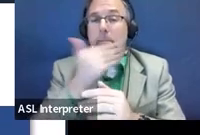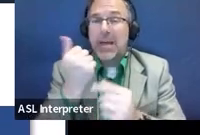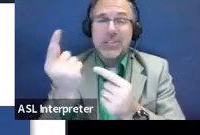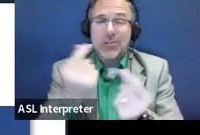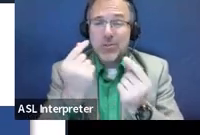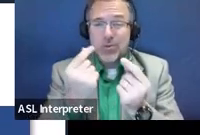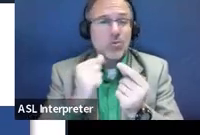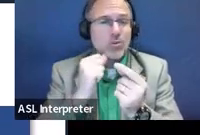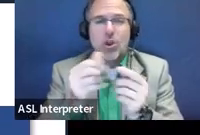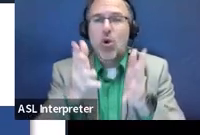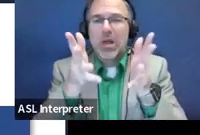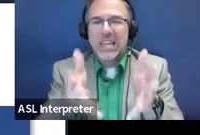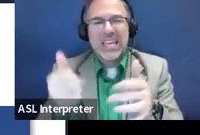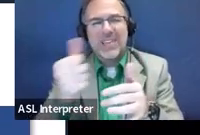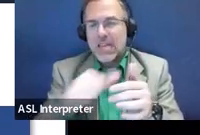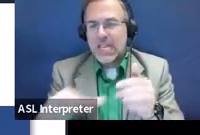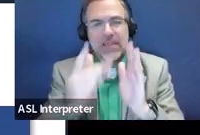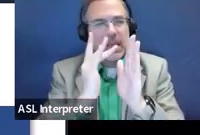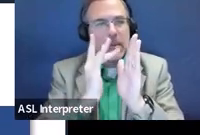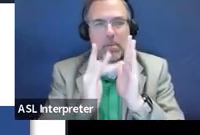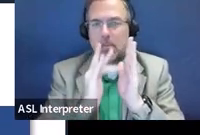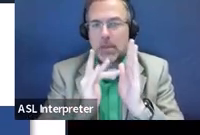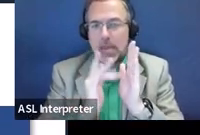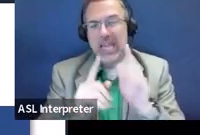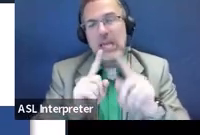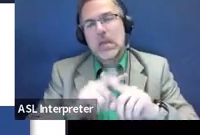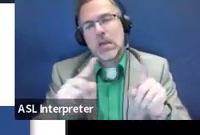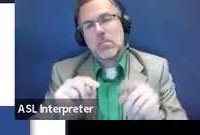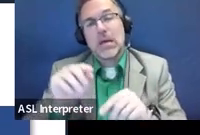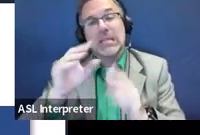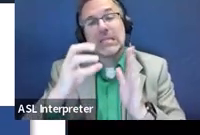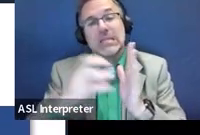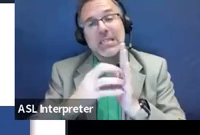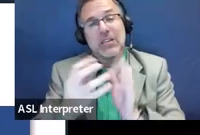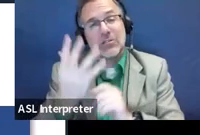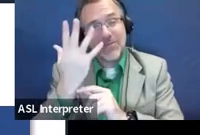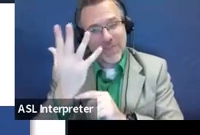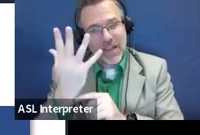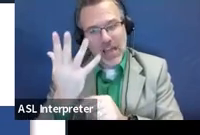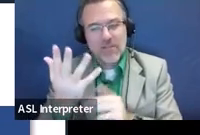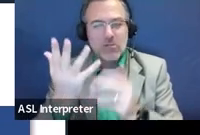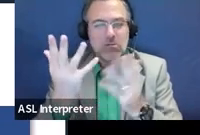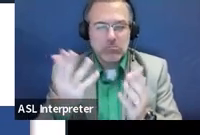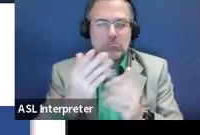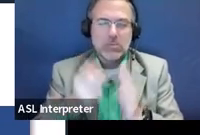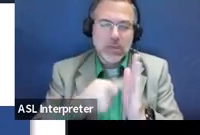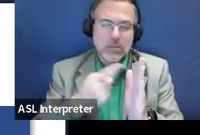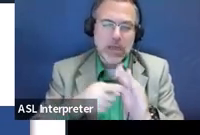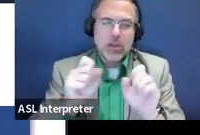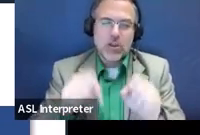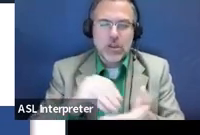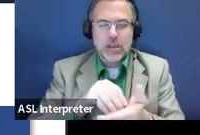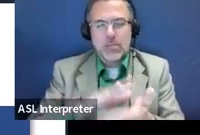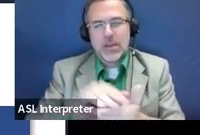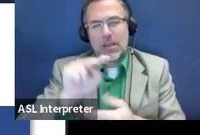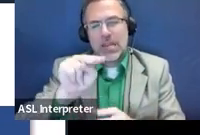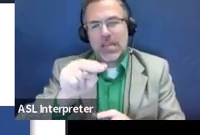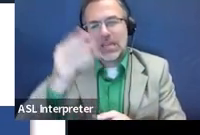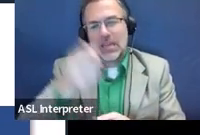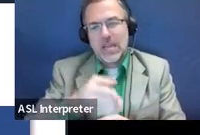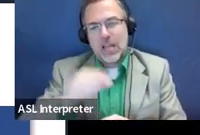aren't any things. So just maybe put in NA, none at this time, that sort of thing. We never really like to see